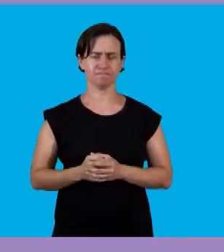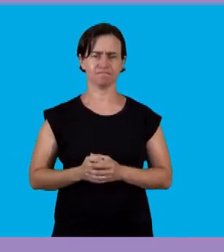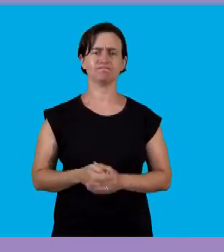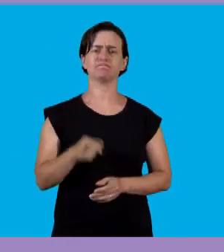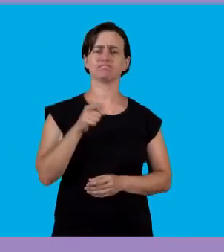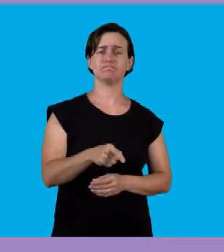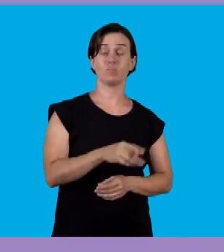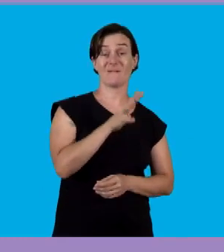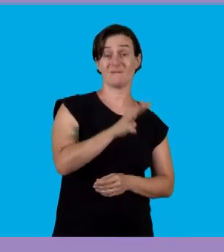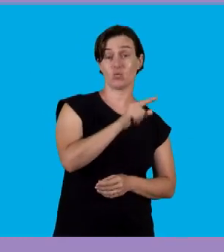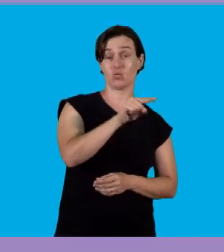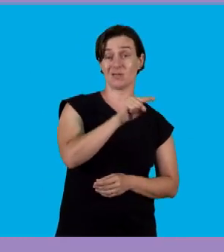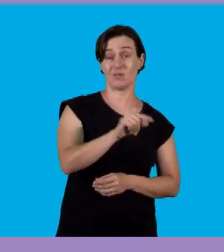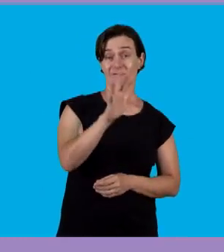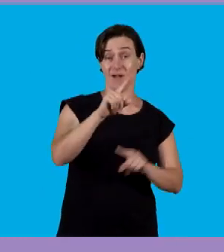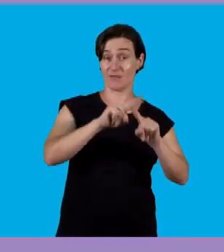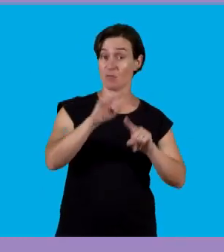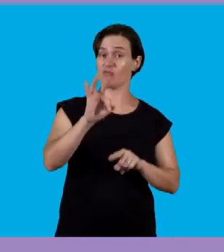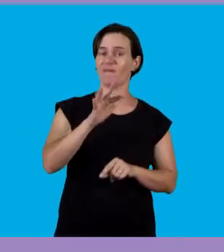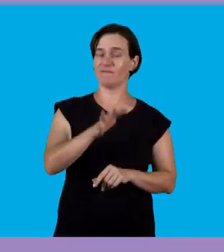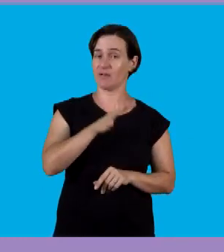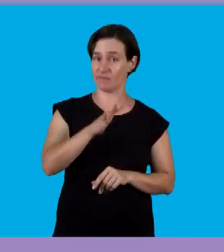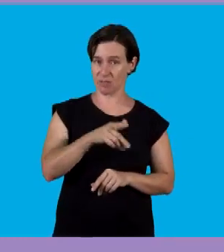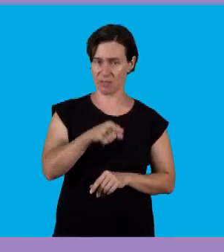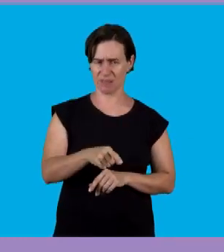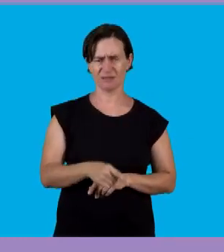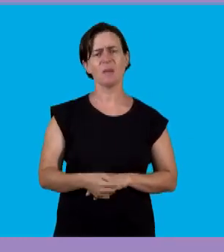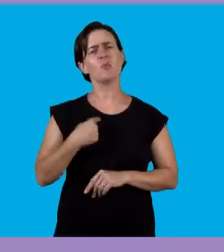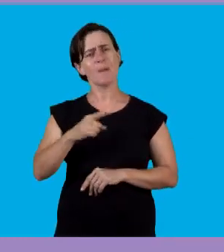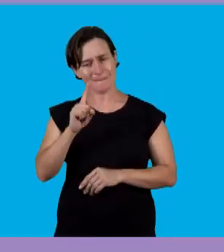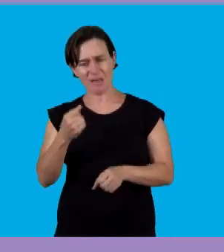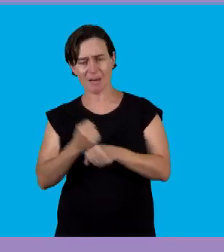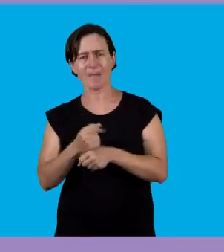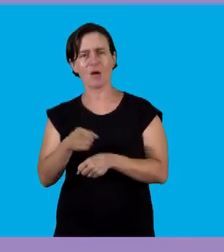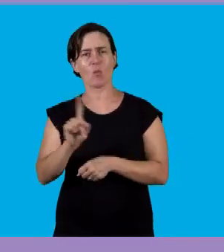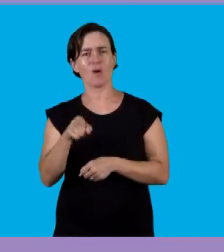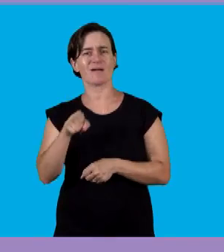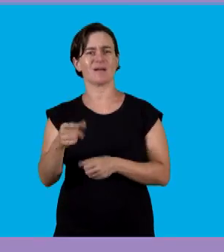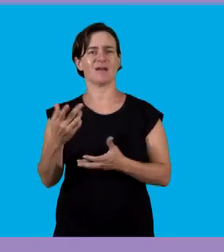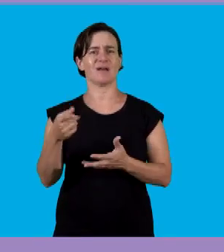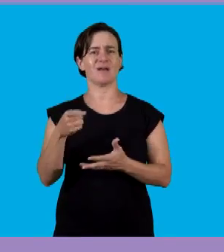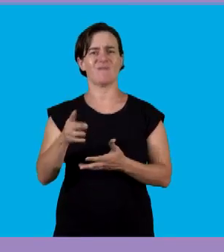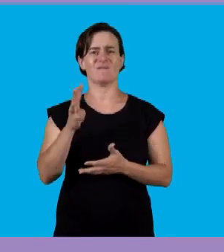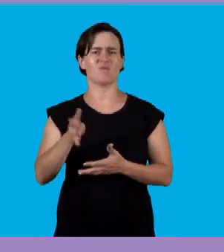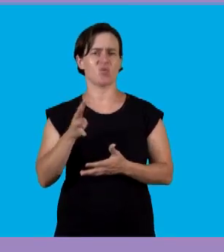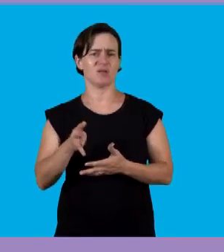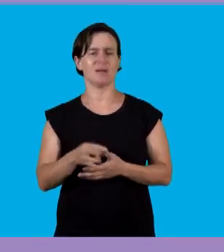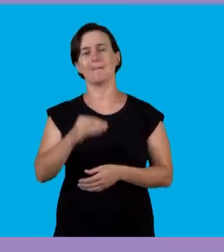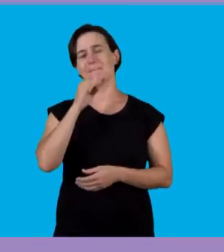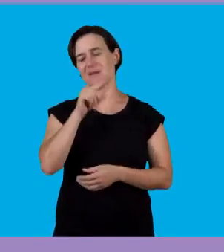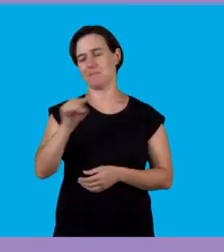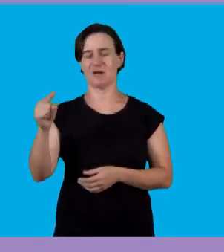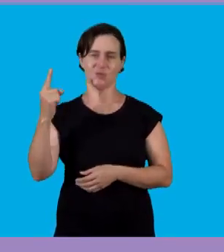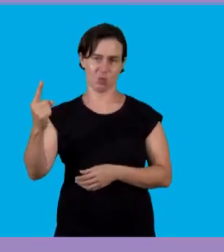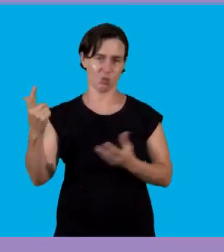be multiplied by 3, which gives us 15. But for us to move from 15 to 14, we are going to subtract